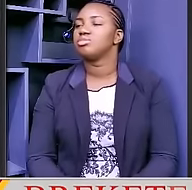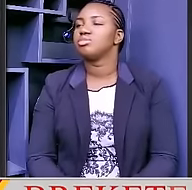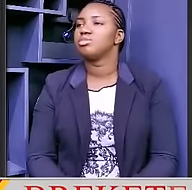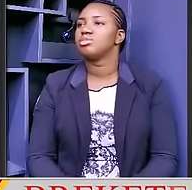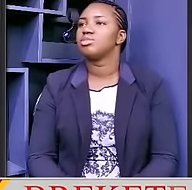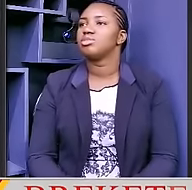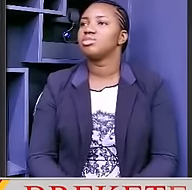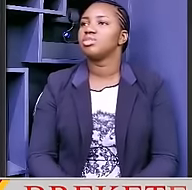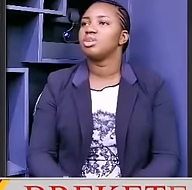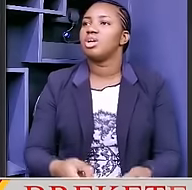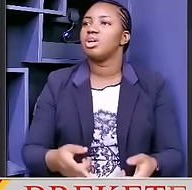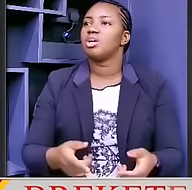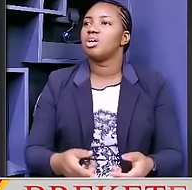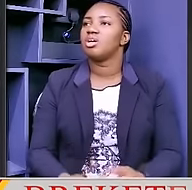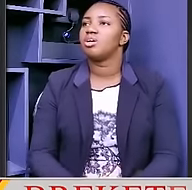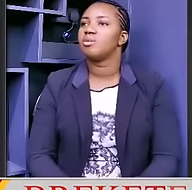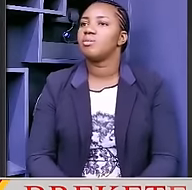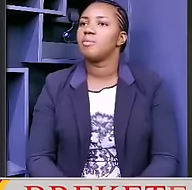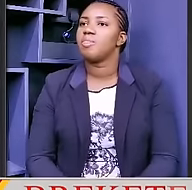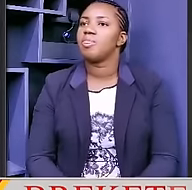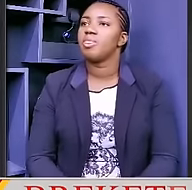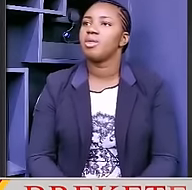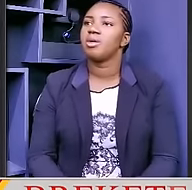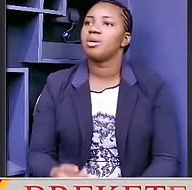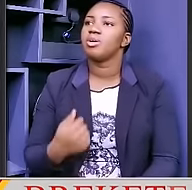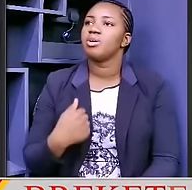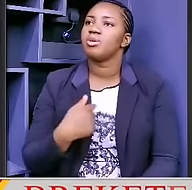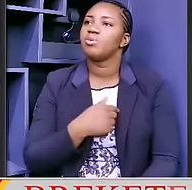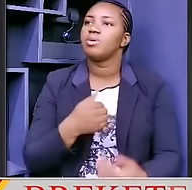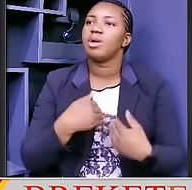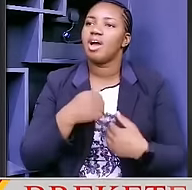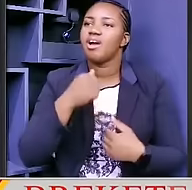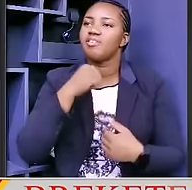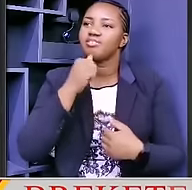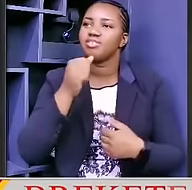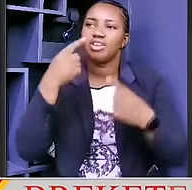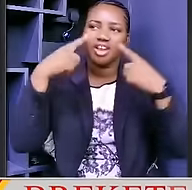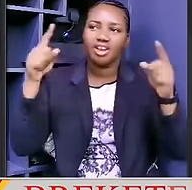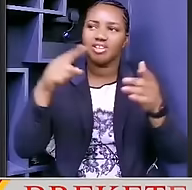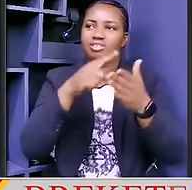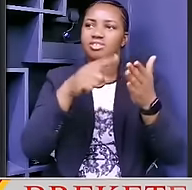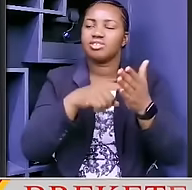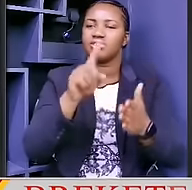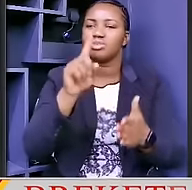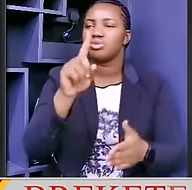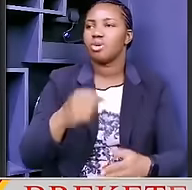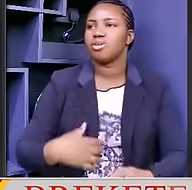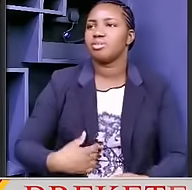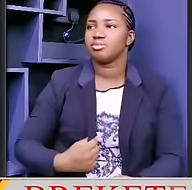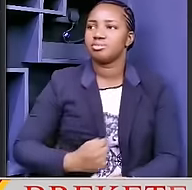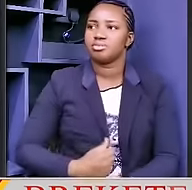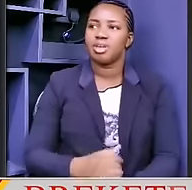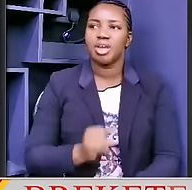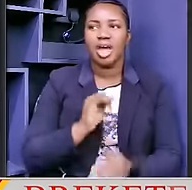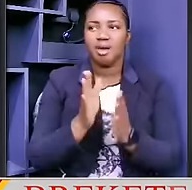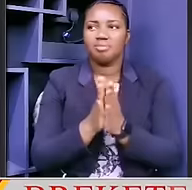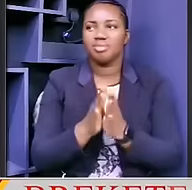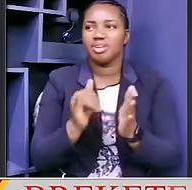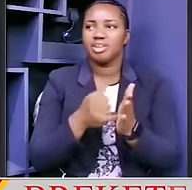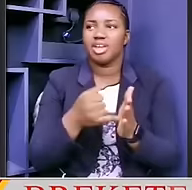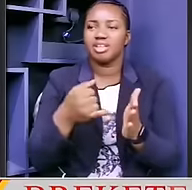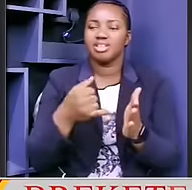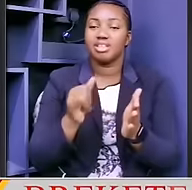make Unu go. Hey, wait. We never advertise this one. Make we advertise this one. I just pray, say you go enter my